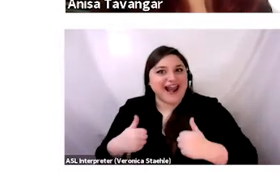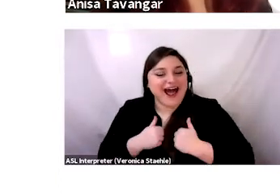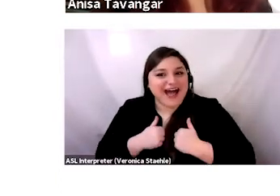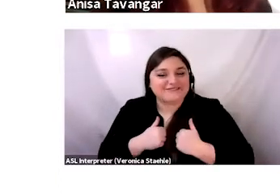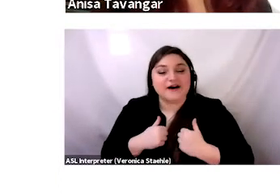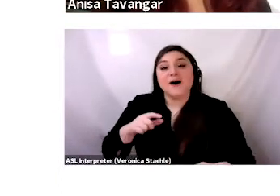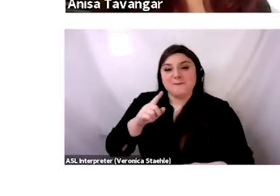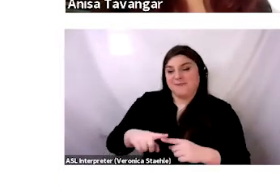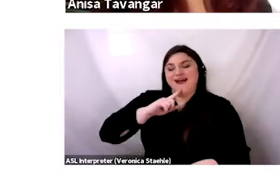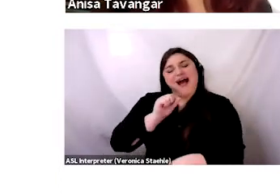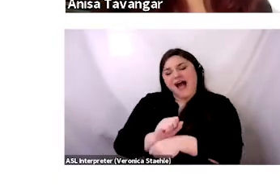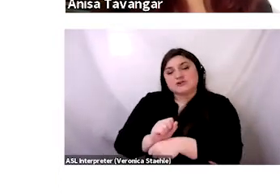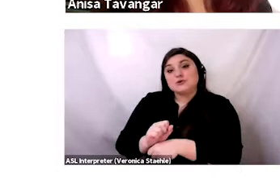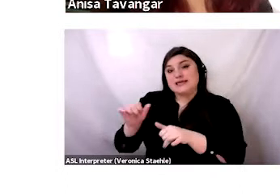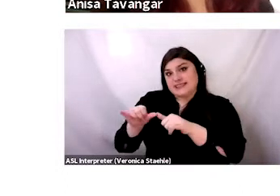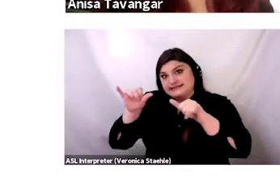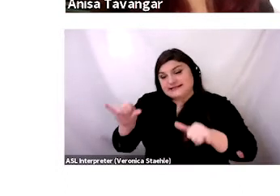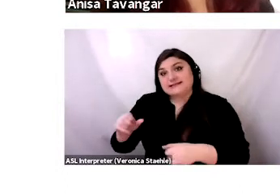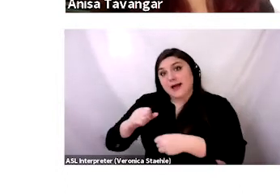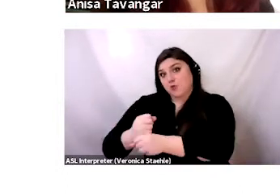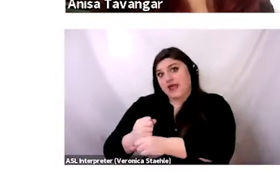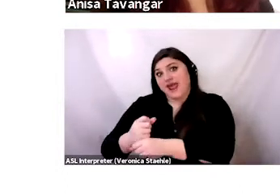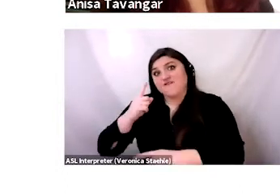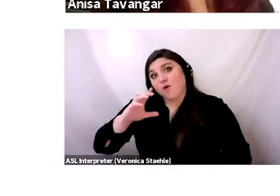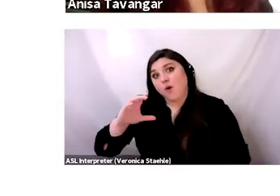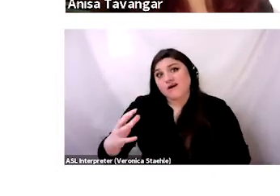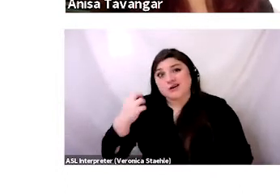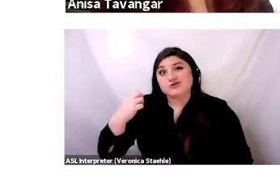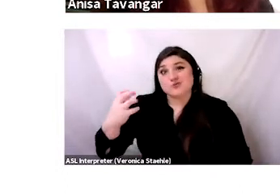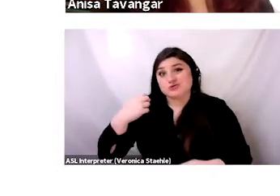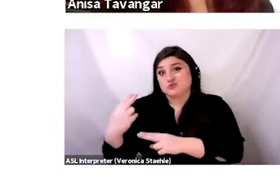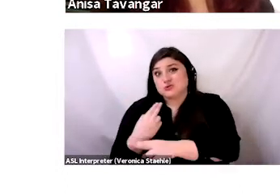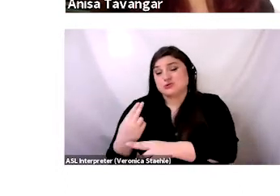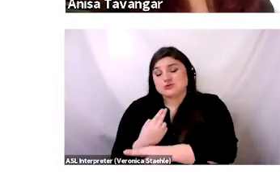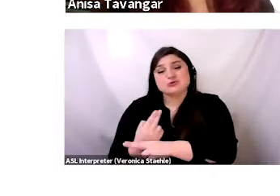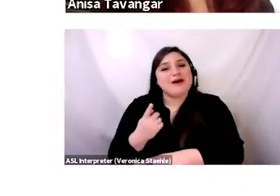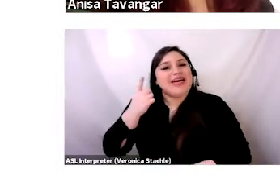from happening. They're designed to constantly feed this desire to